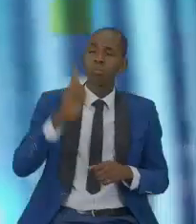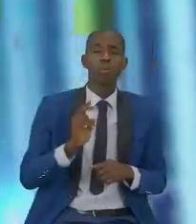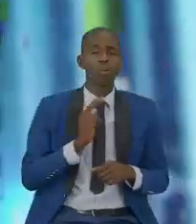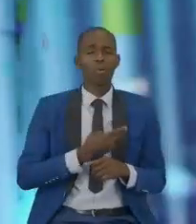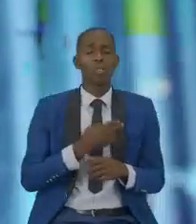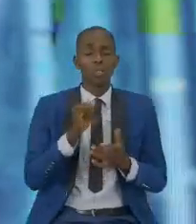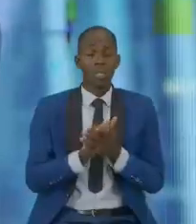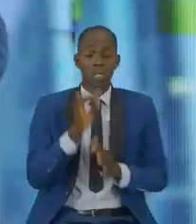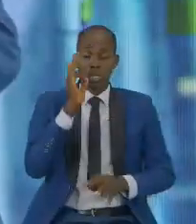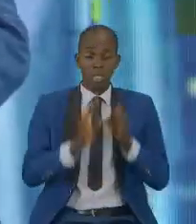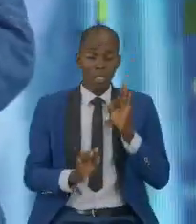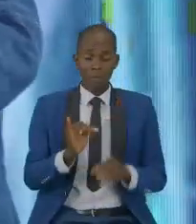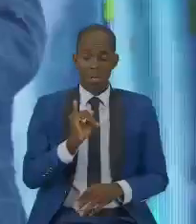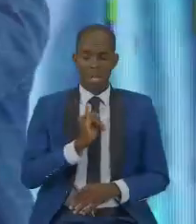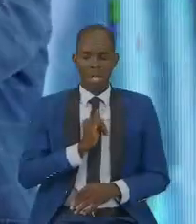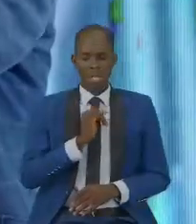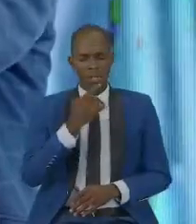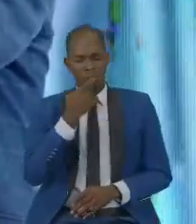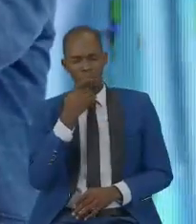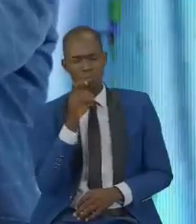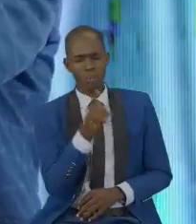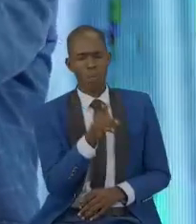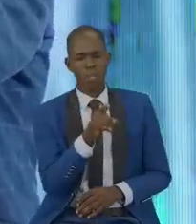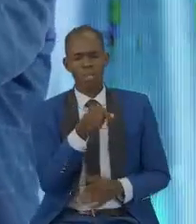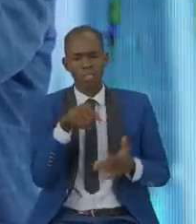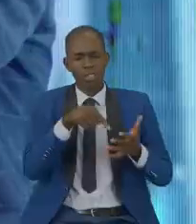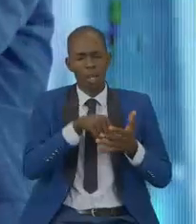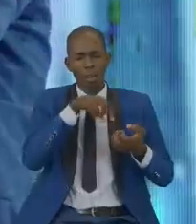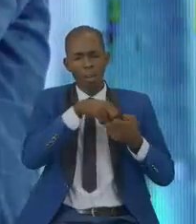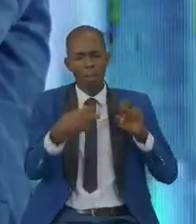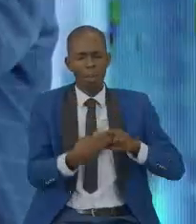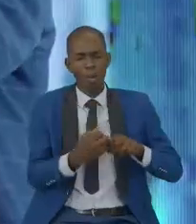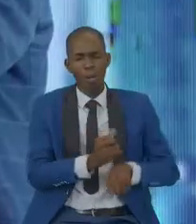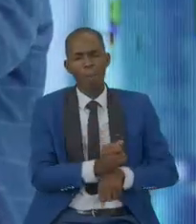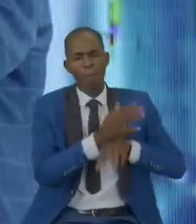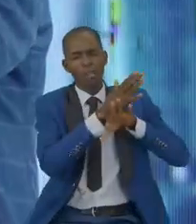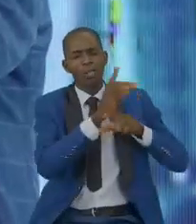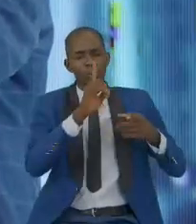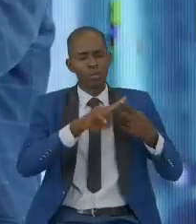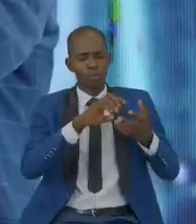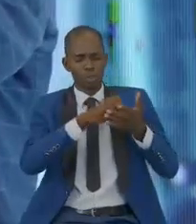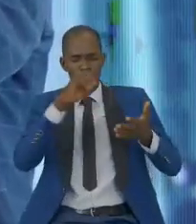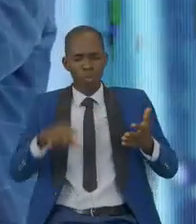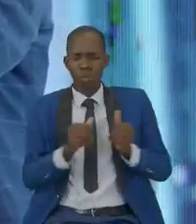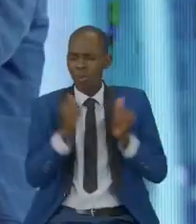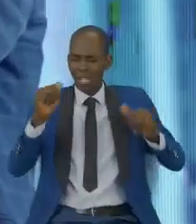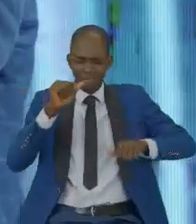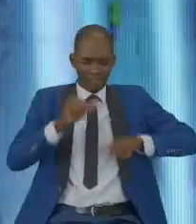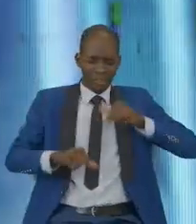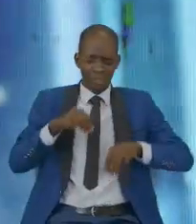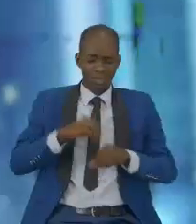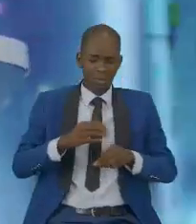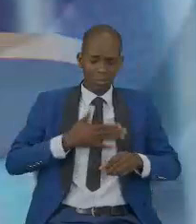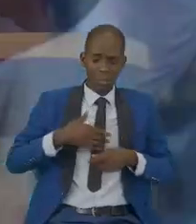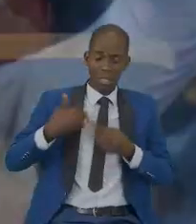speak to this mountain to be removed without any doubt in the heart, believing